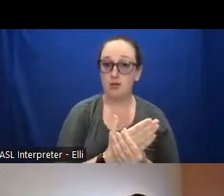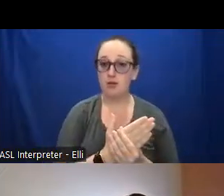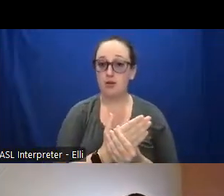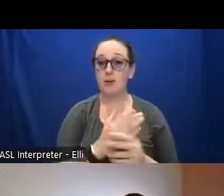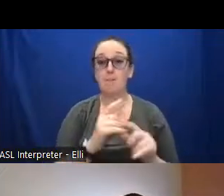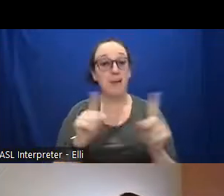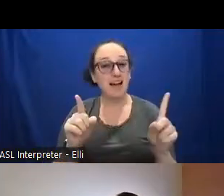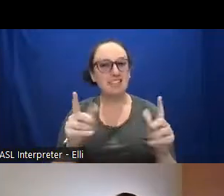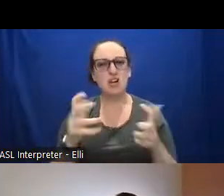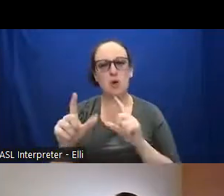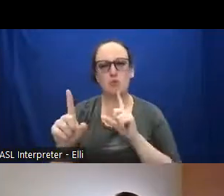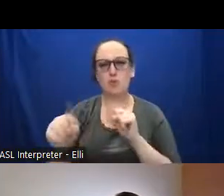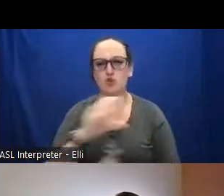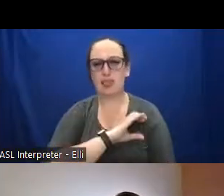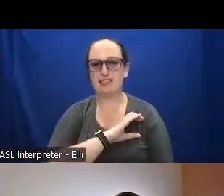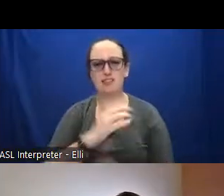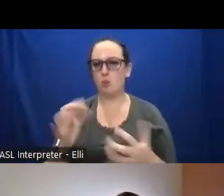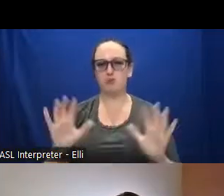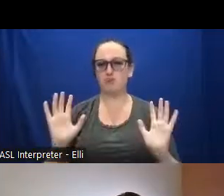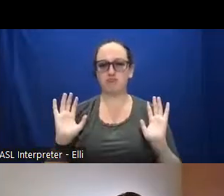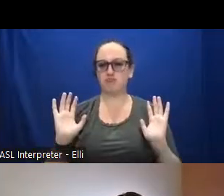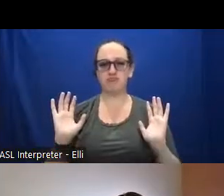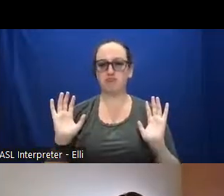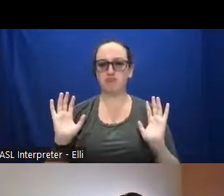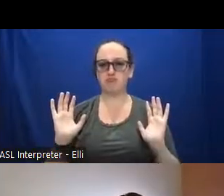but they don't want to report to police at this time.